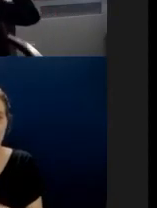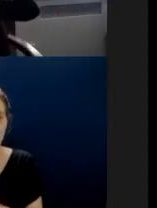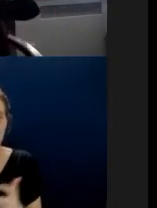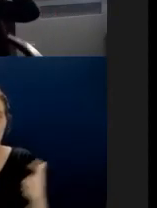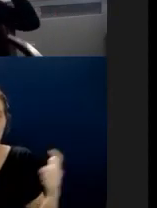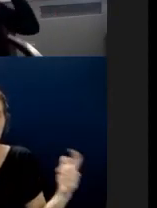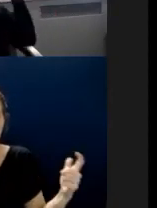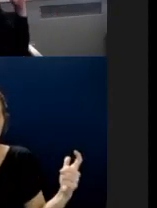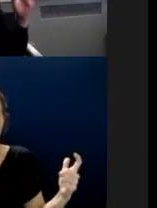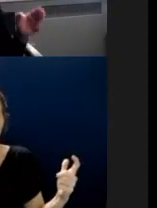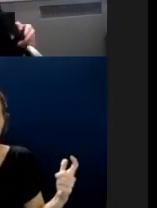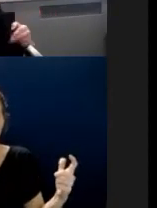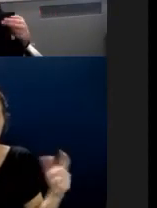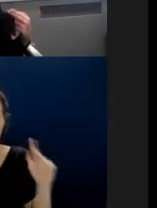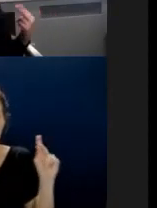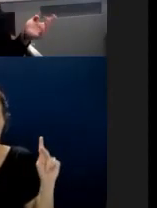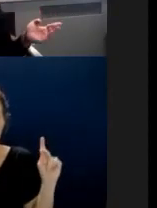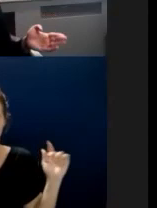number doing